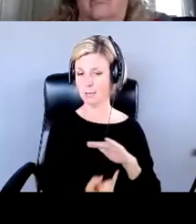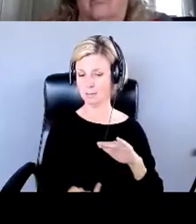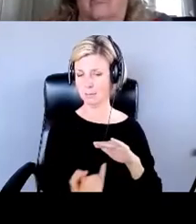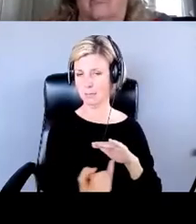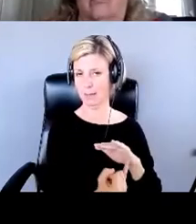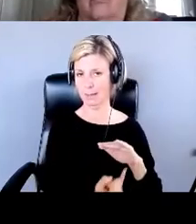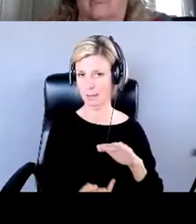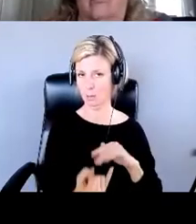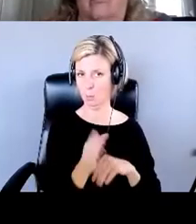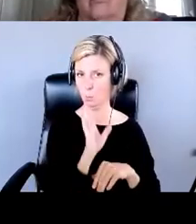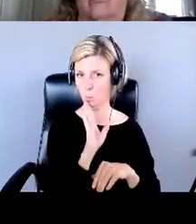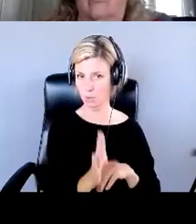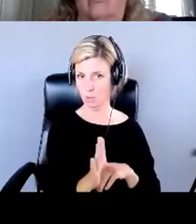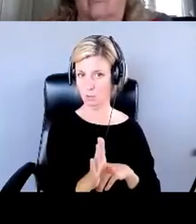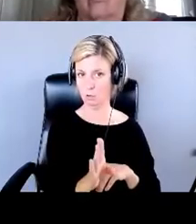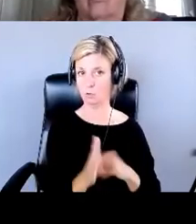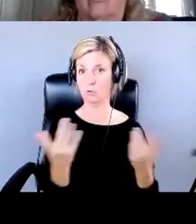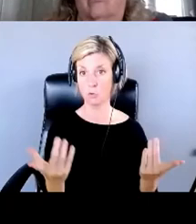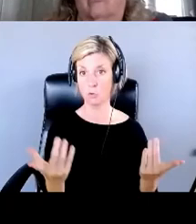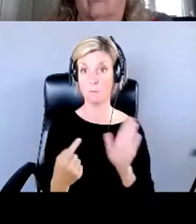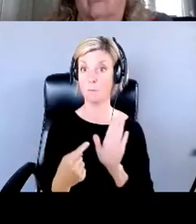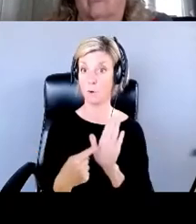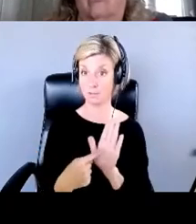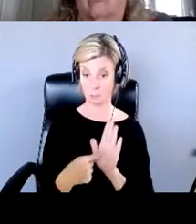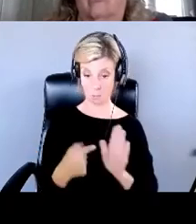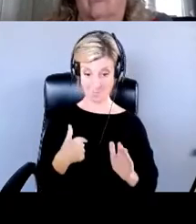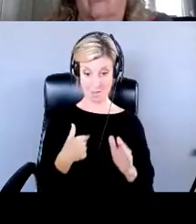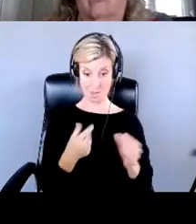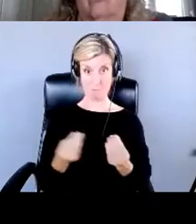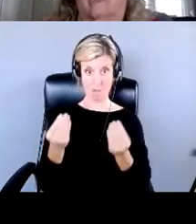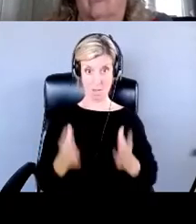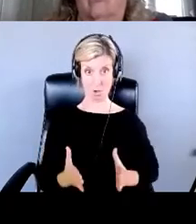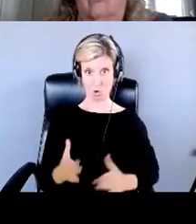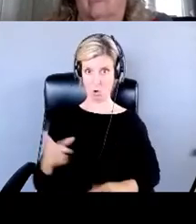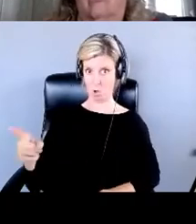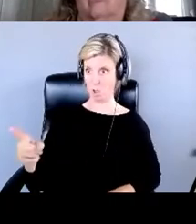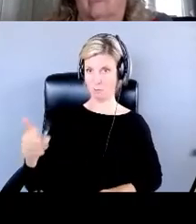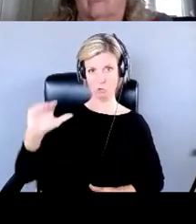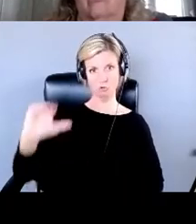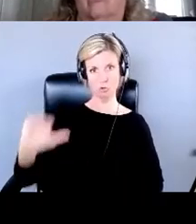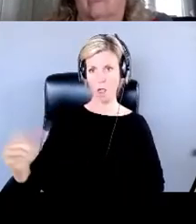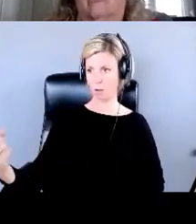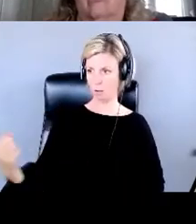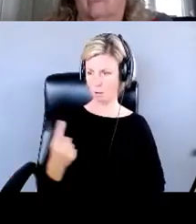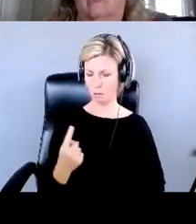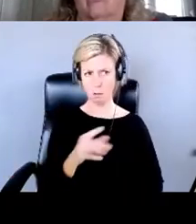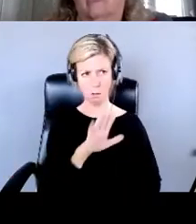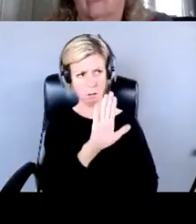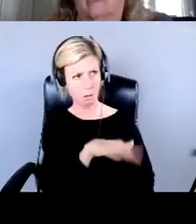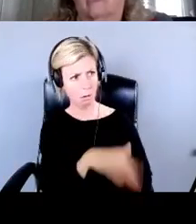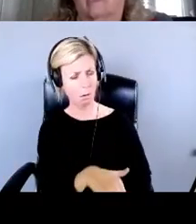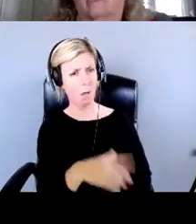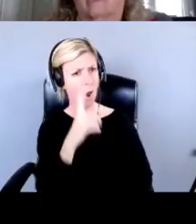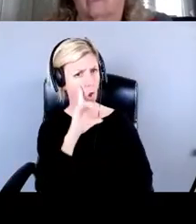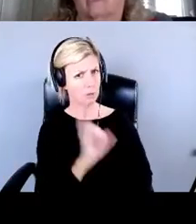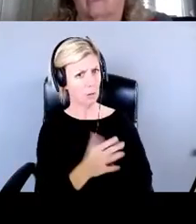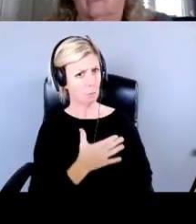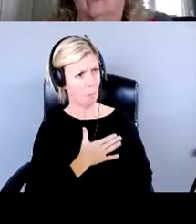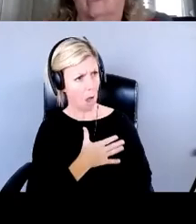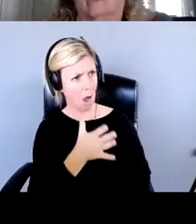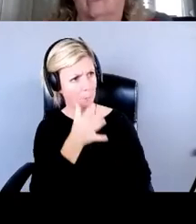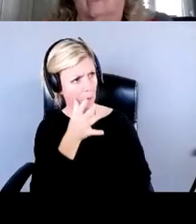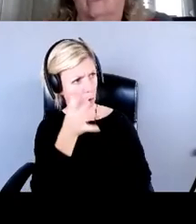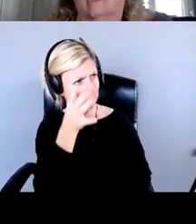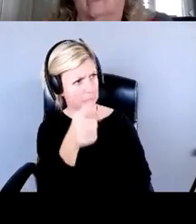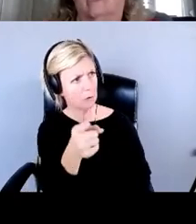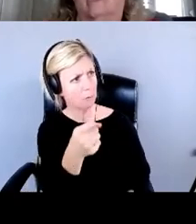as a mediator, the kids, for example, their big concern is that their parents being abused and they're being prevented from